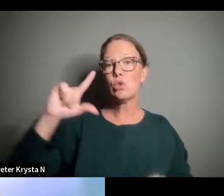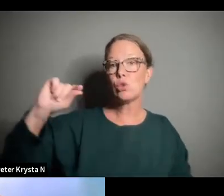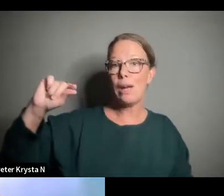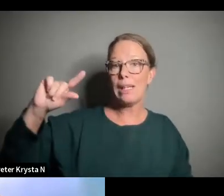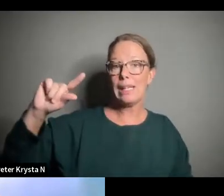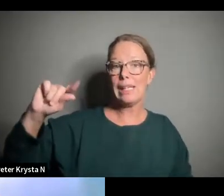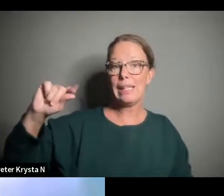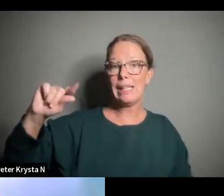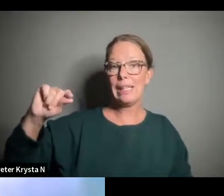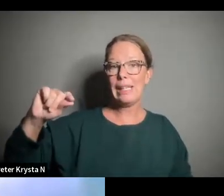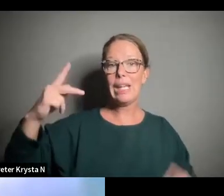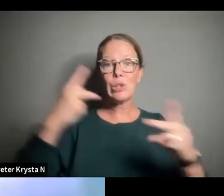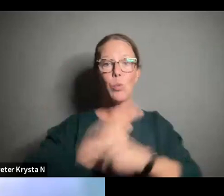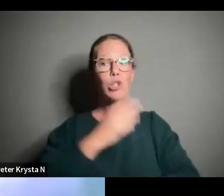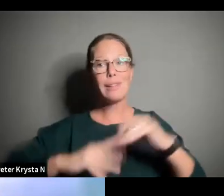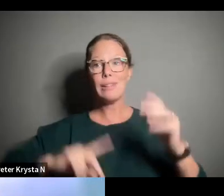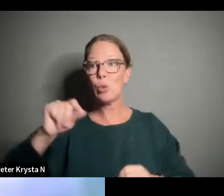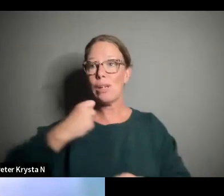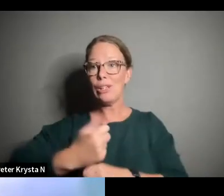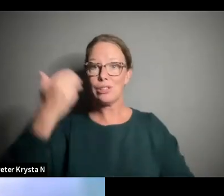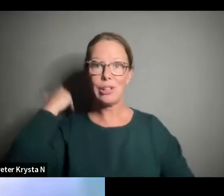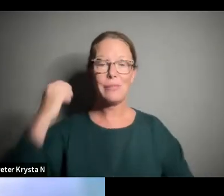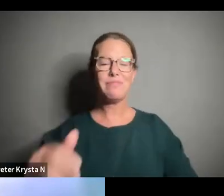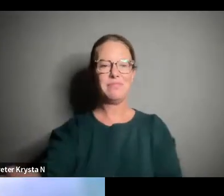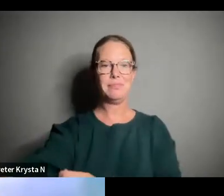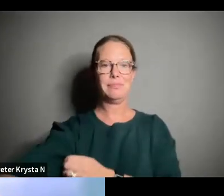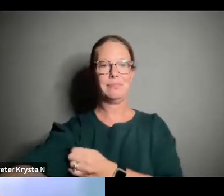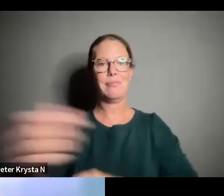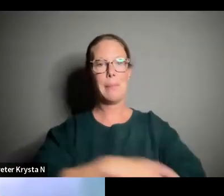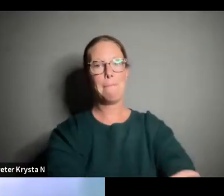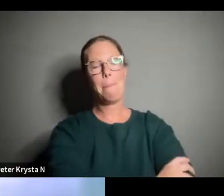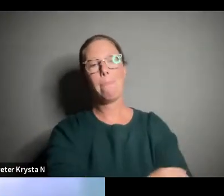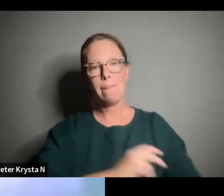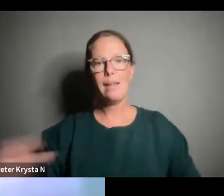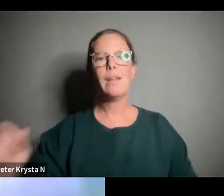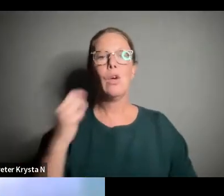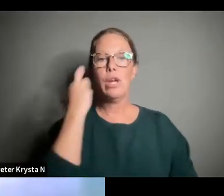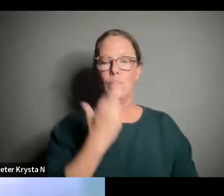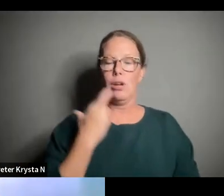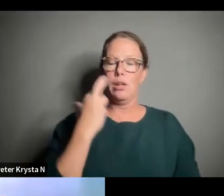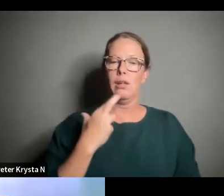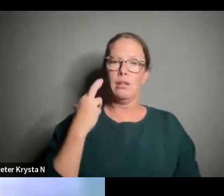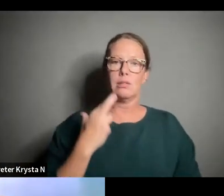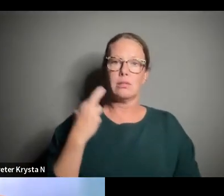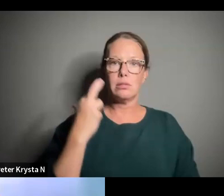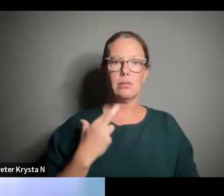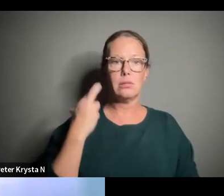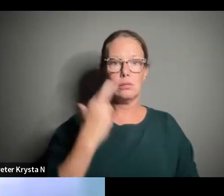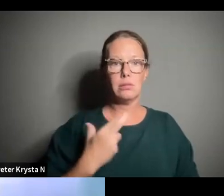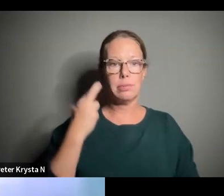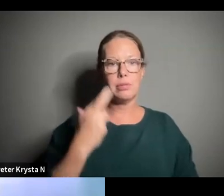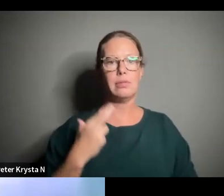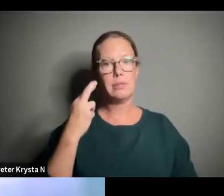worse now than it was 20 years ago or 10 years ago. And we really realize that this shortage of